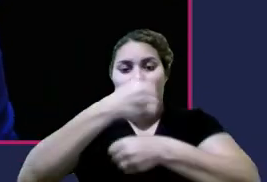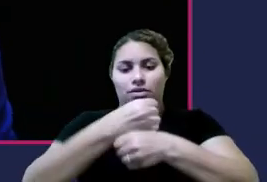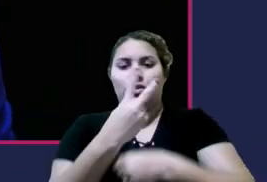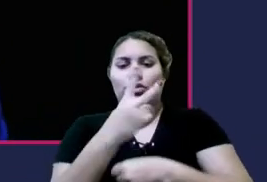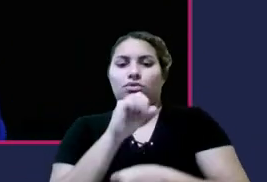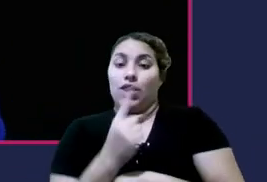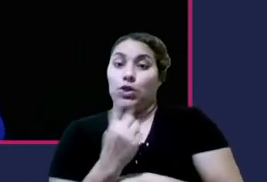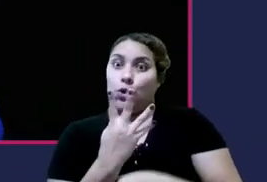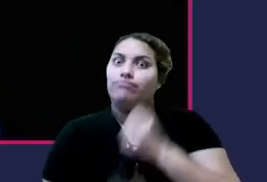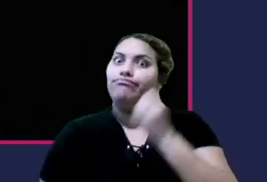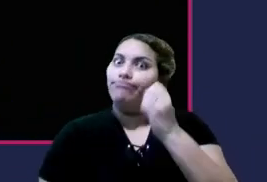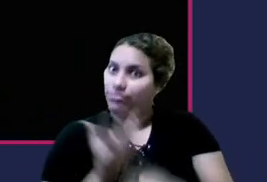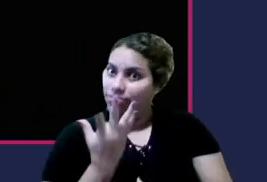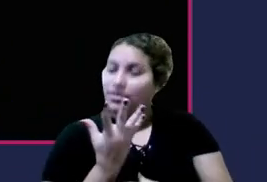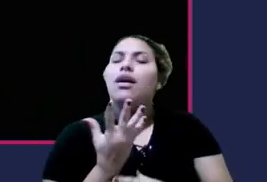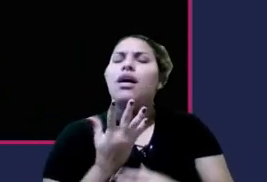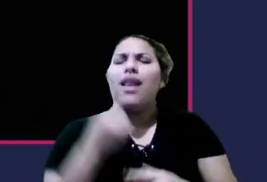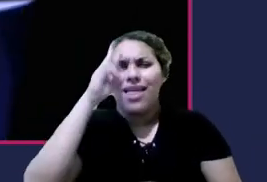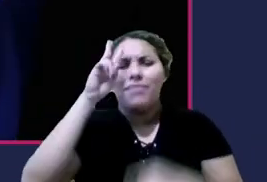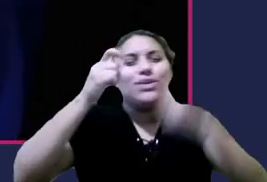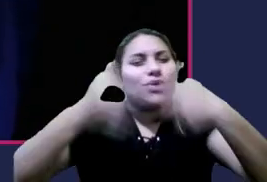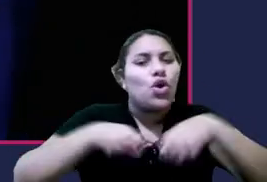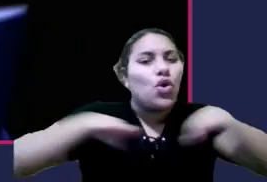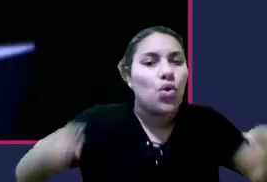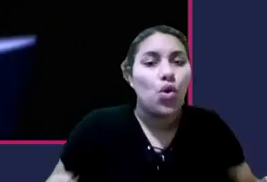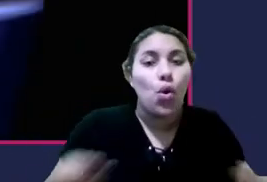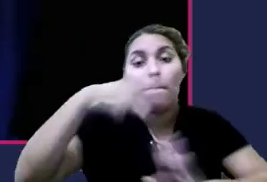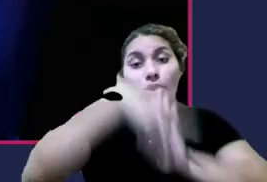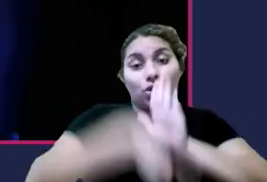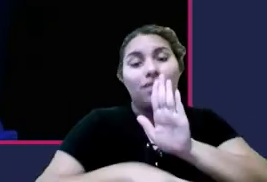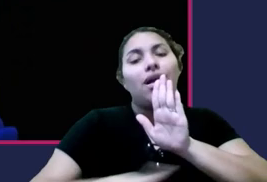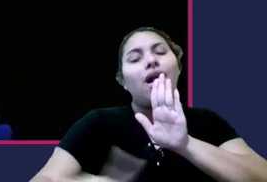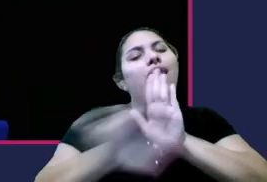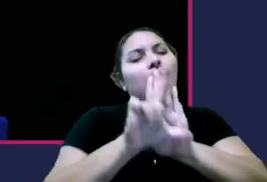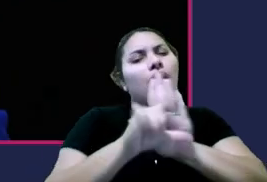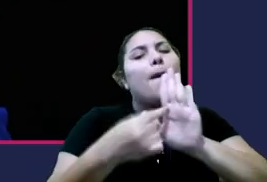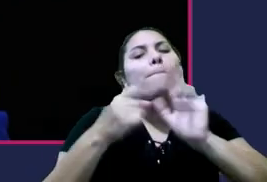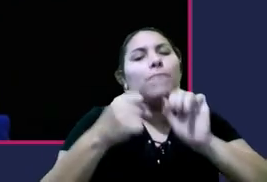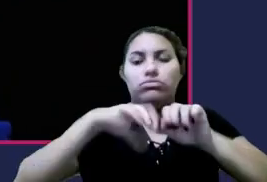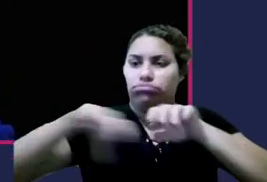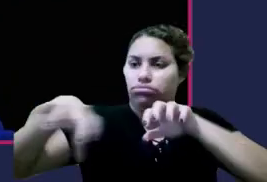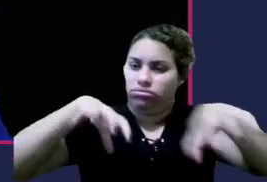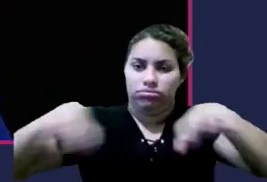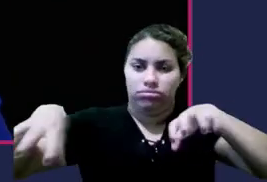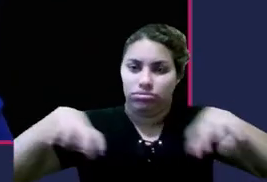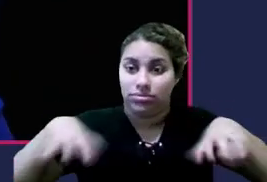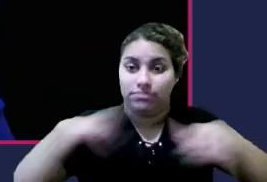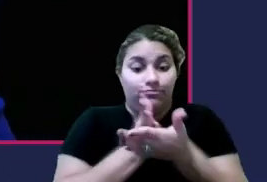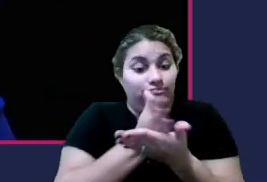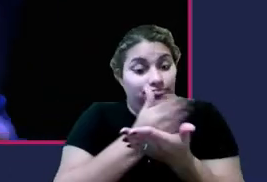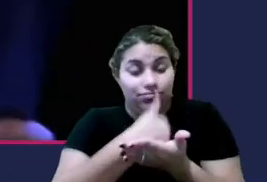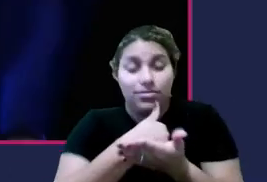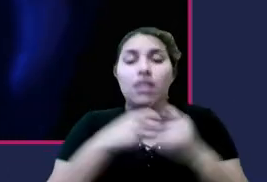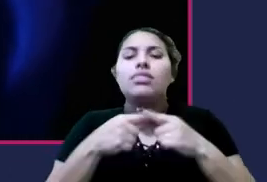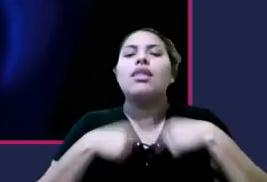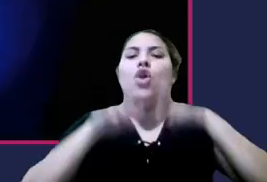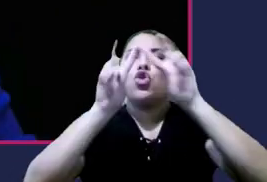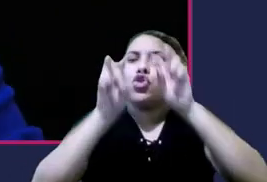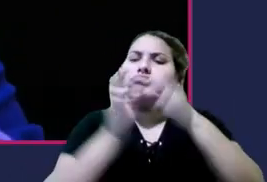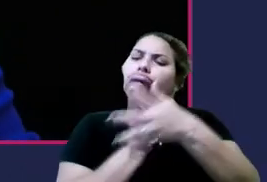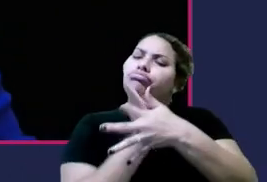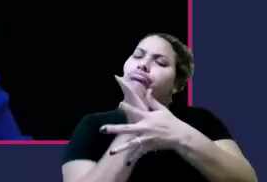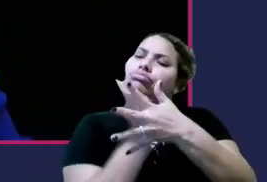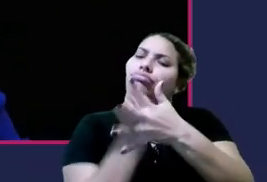10 years that we have this rule from 2014. We mentioned that the law project can be